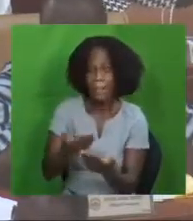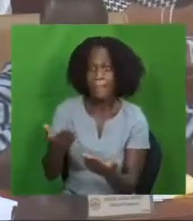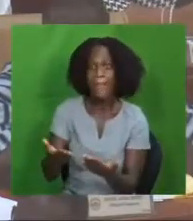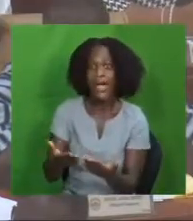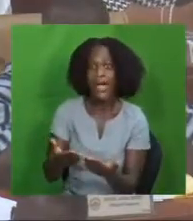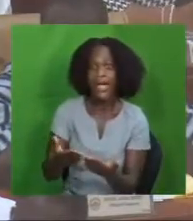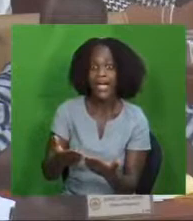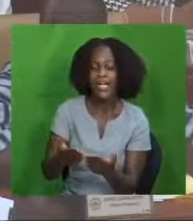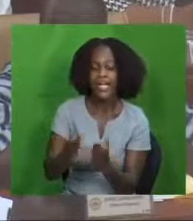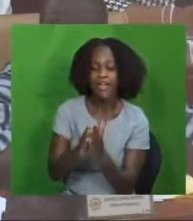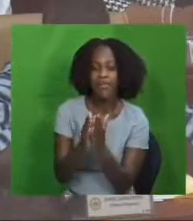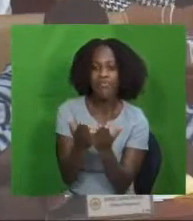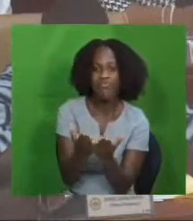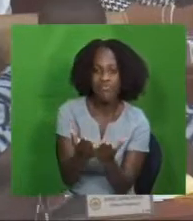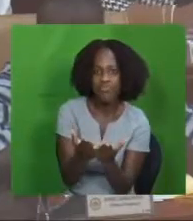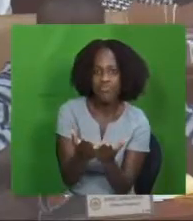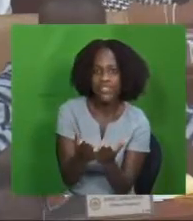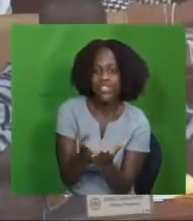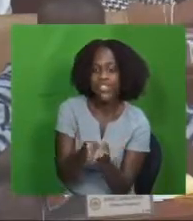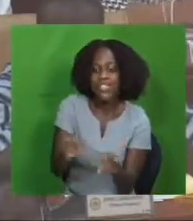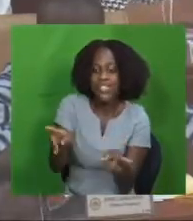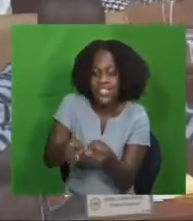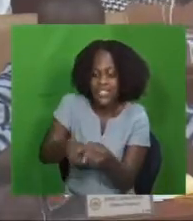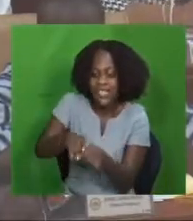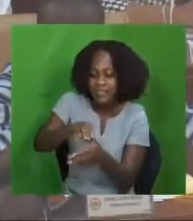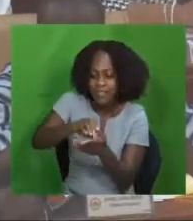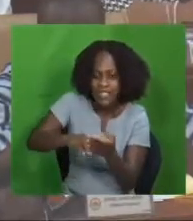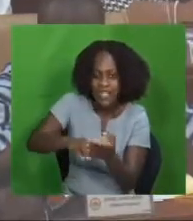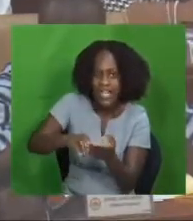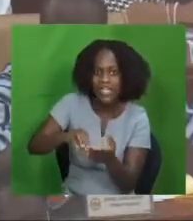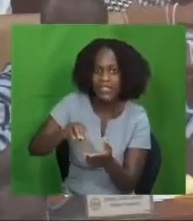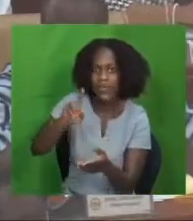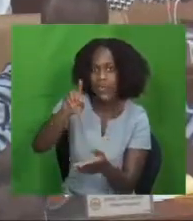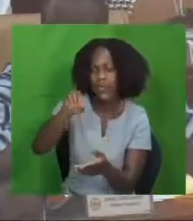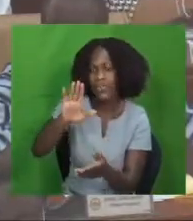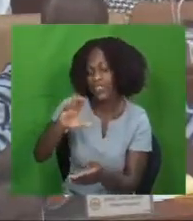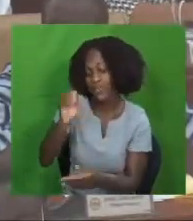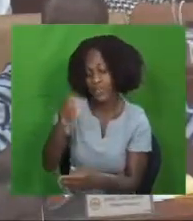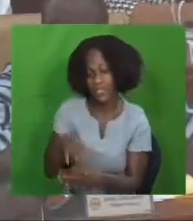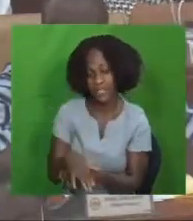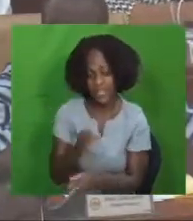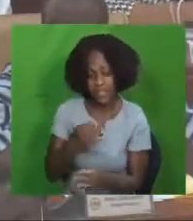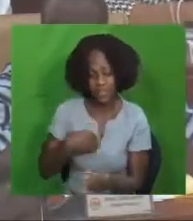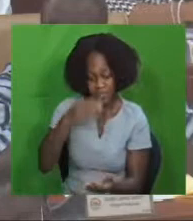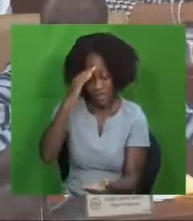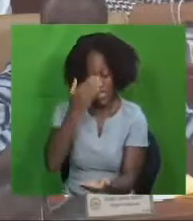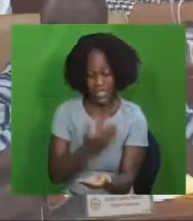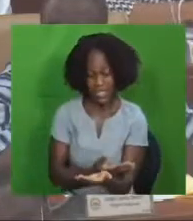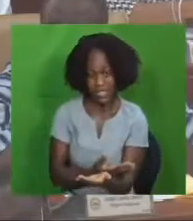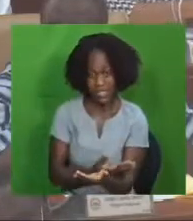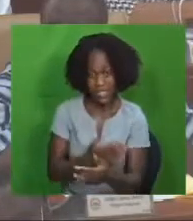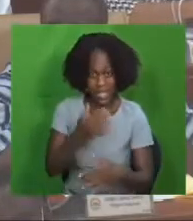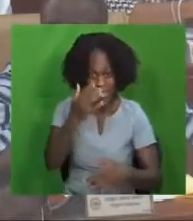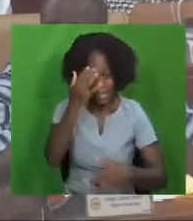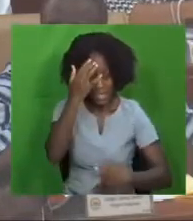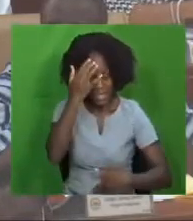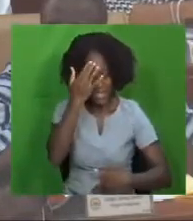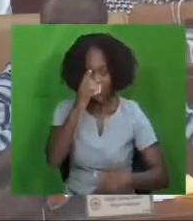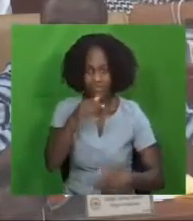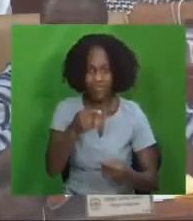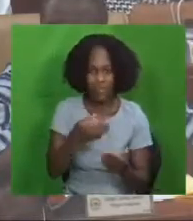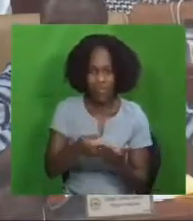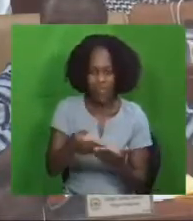want to follow that money and take 1.5 of that. If my son goes to the pharmacy, and this is the worst of it, if he buys